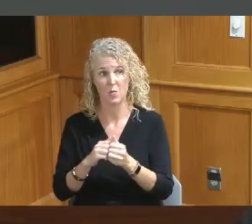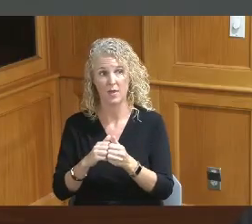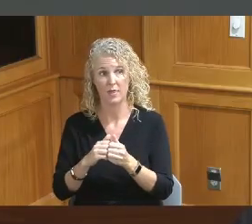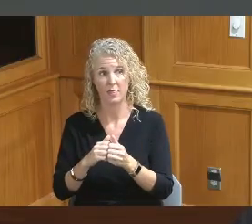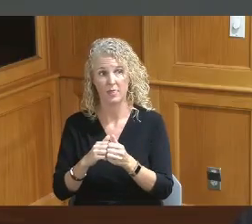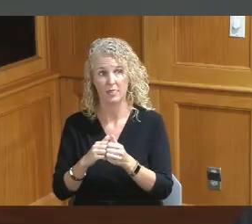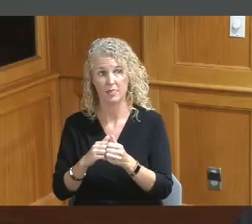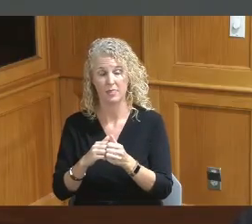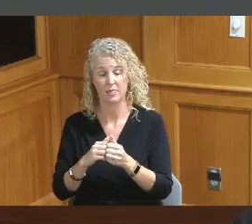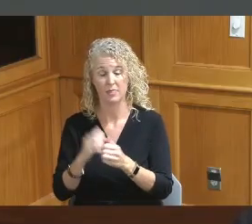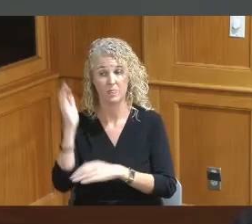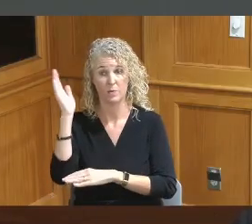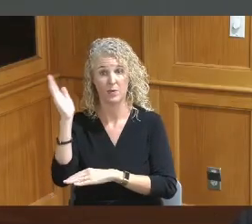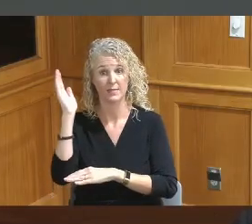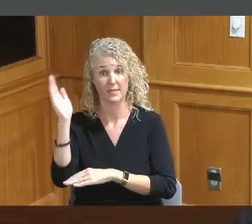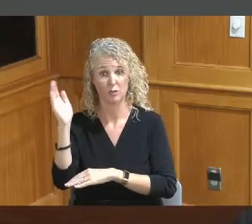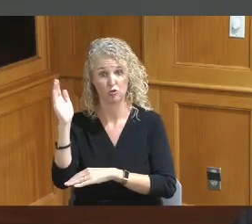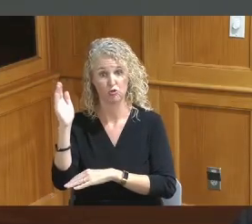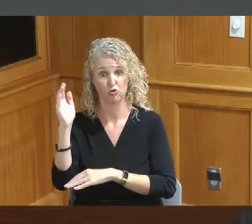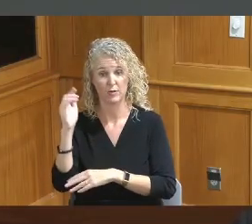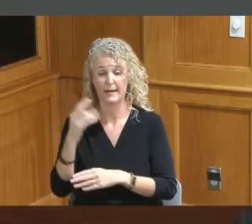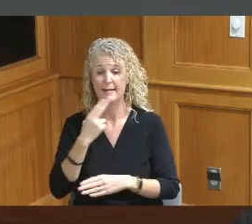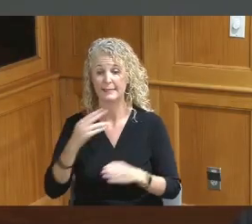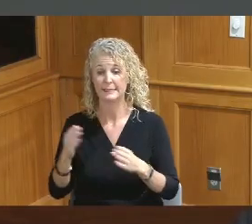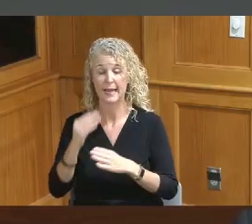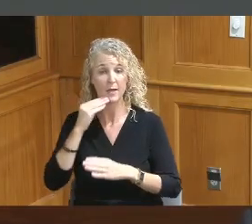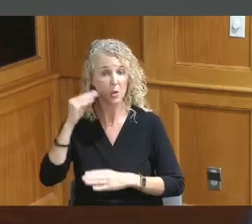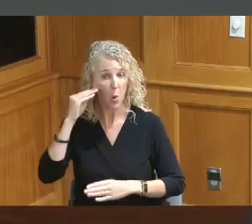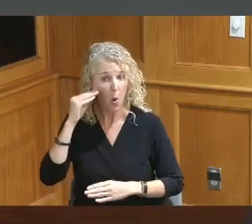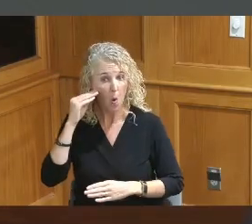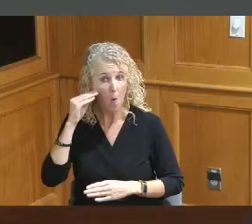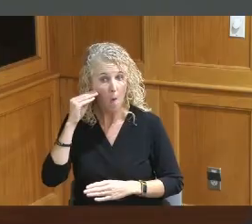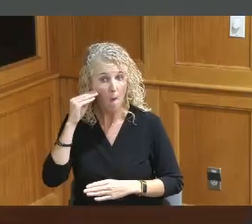to the presentation and the tiny homes, from a